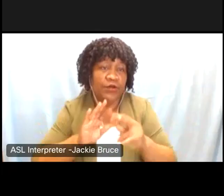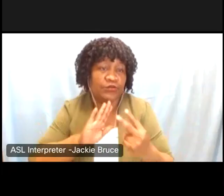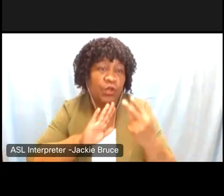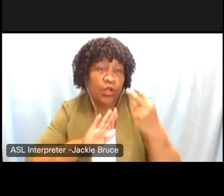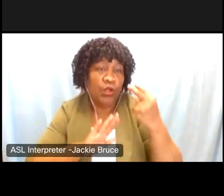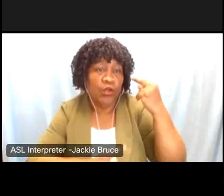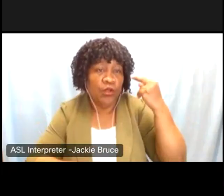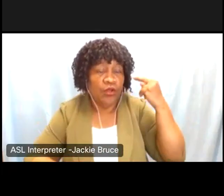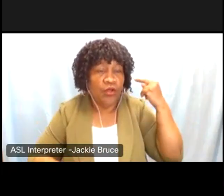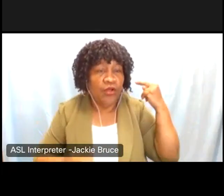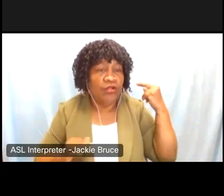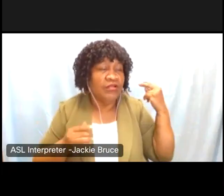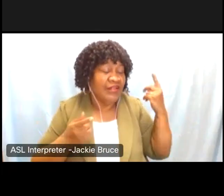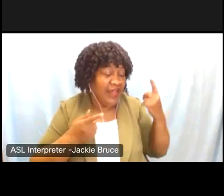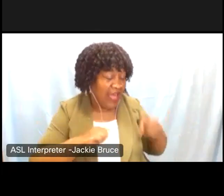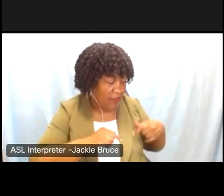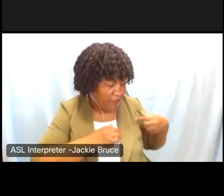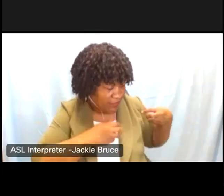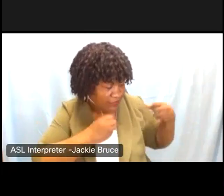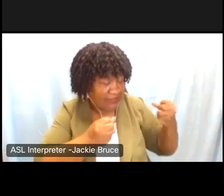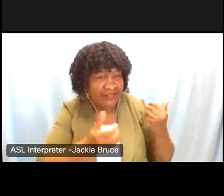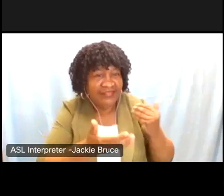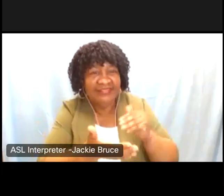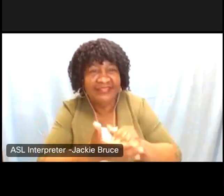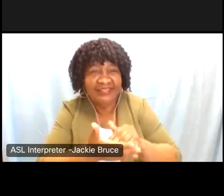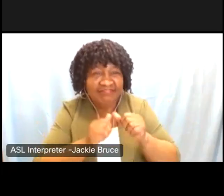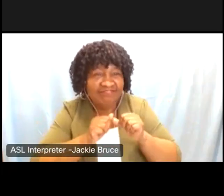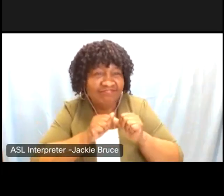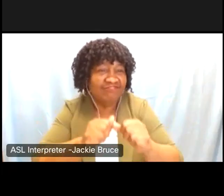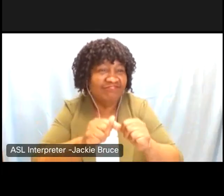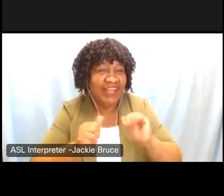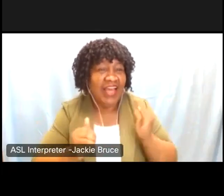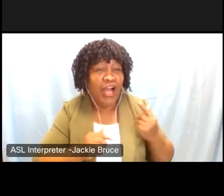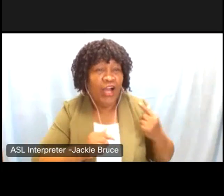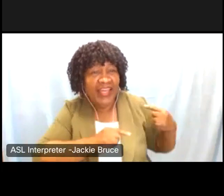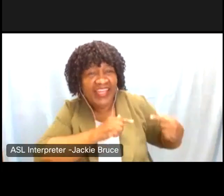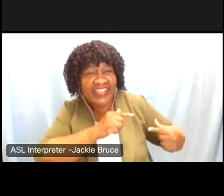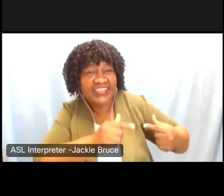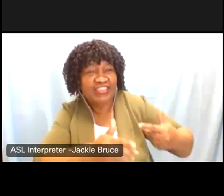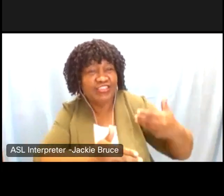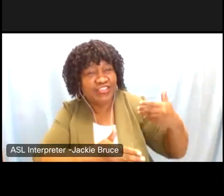We have to look at the resilience and the strength that our ancestors give us.